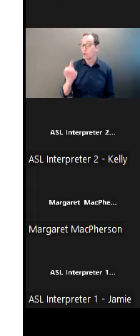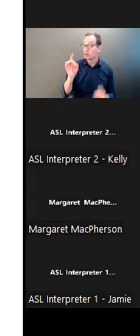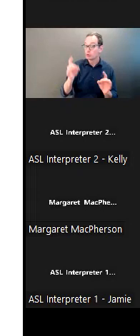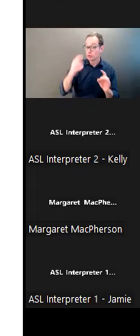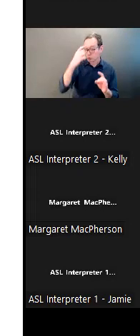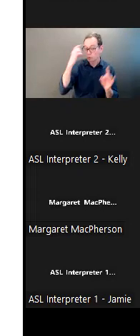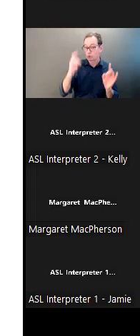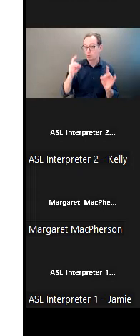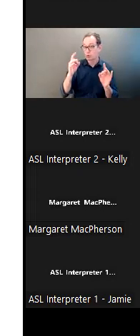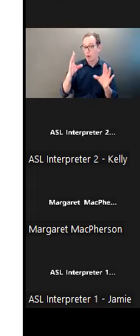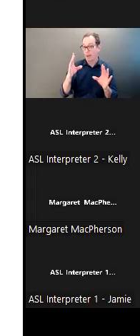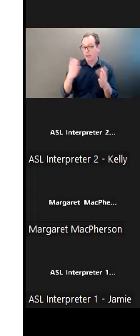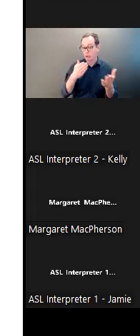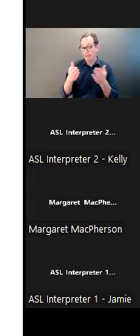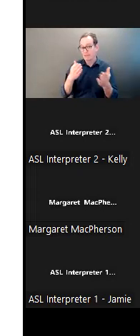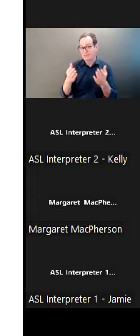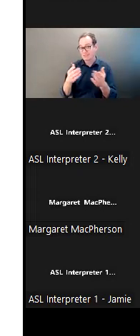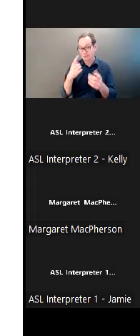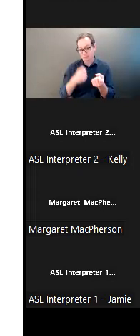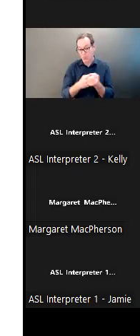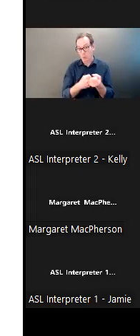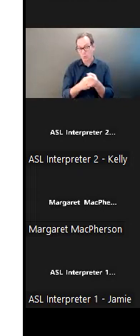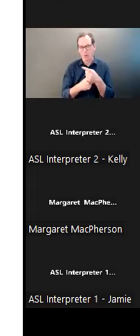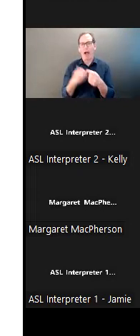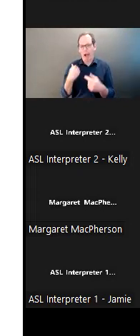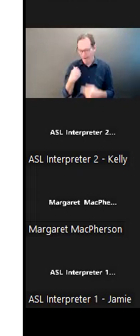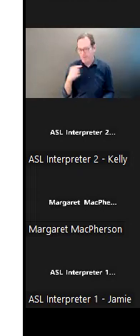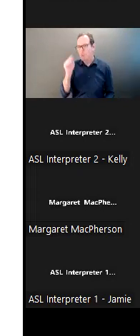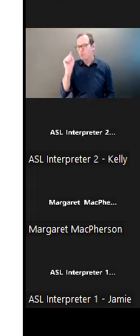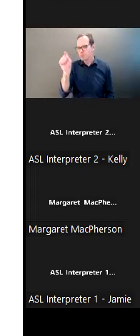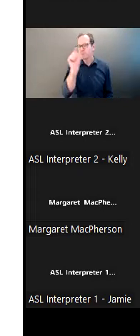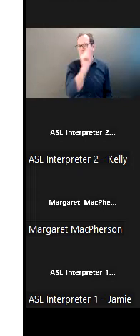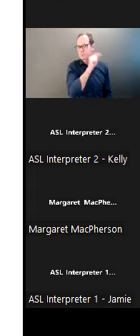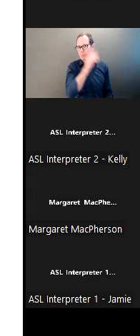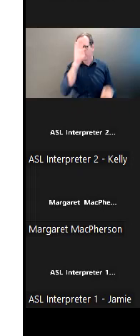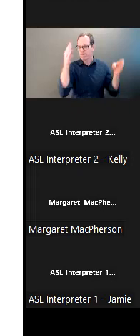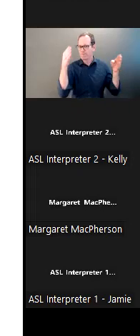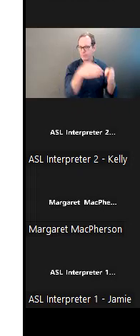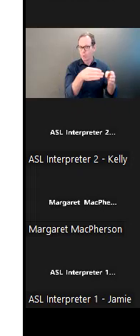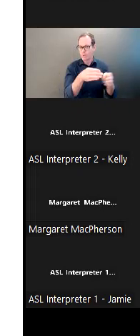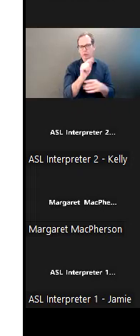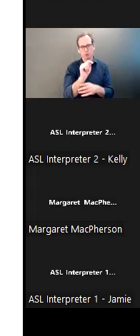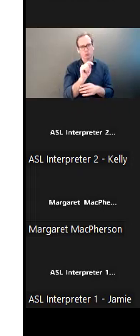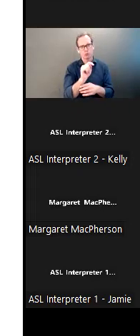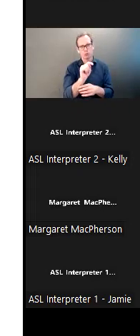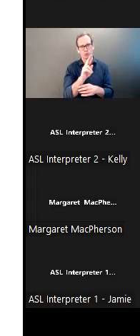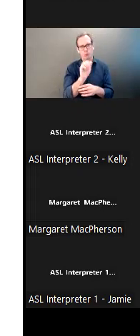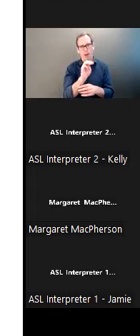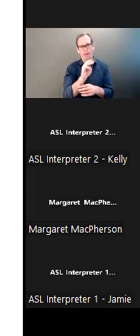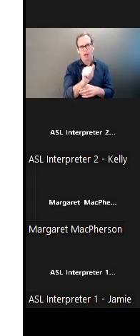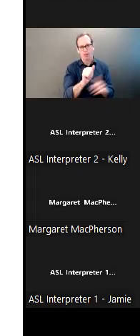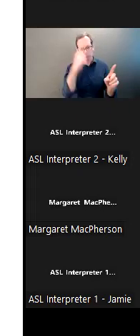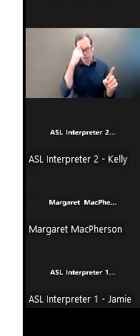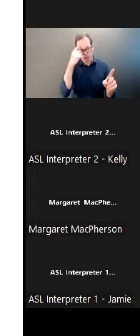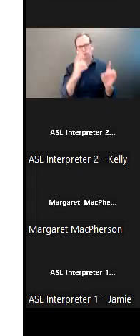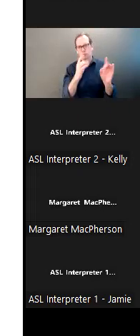with specialized skills and training to actually deal directly with the trauma. What we're really talking about is taking that